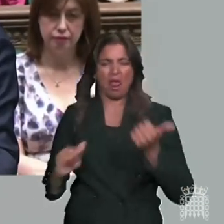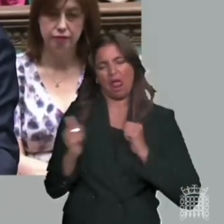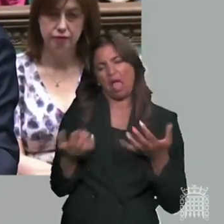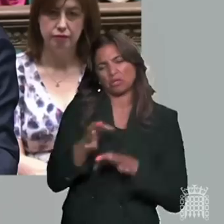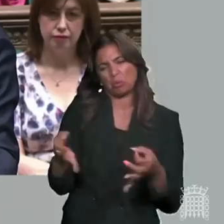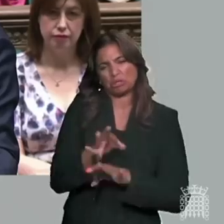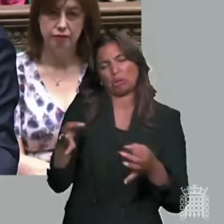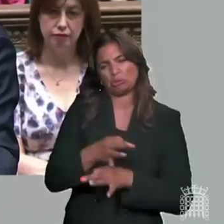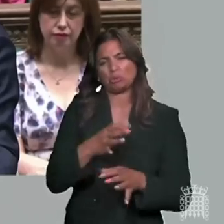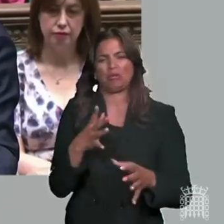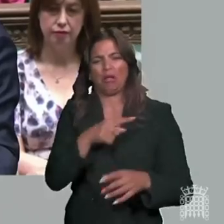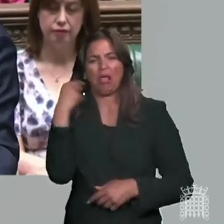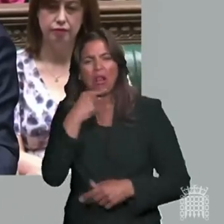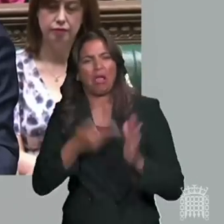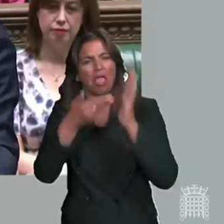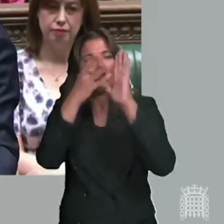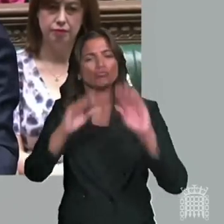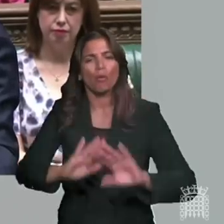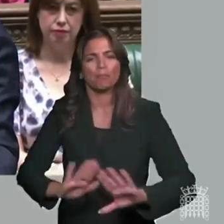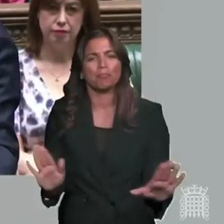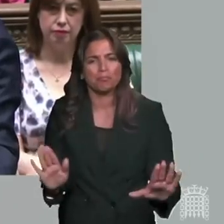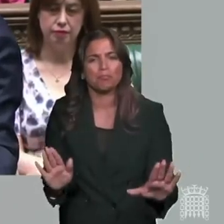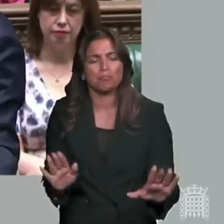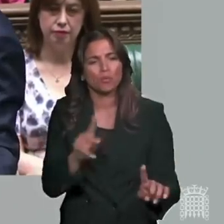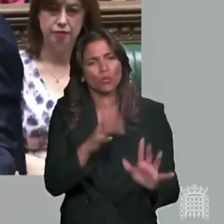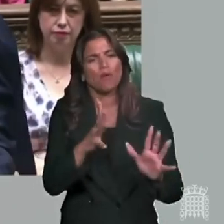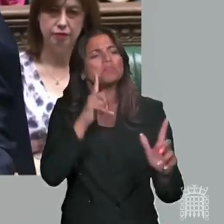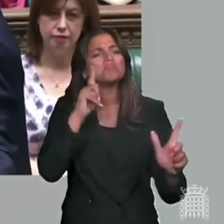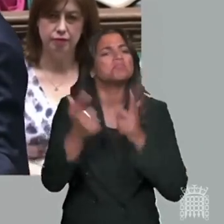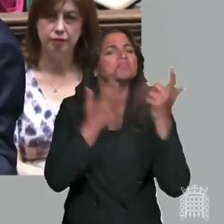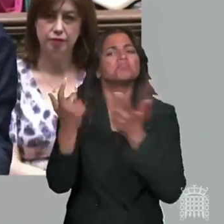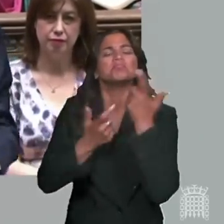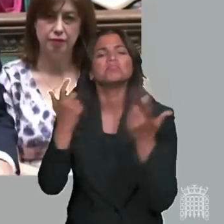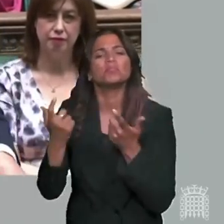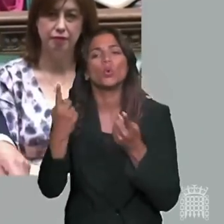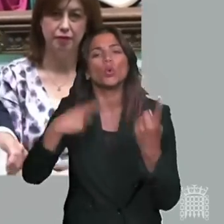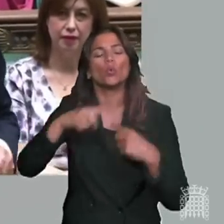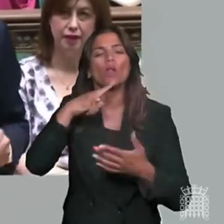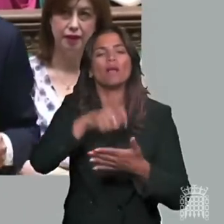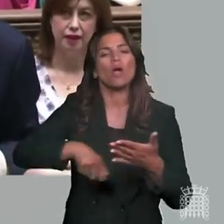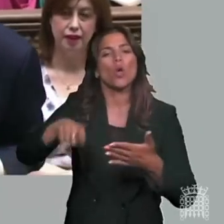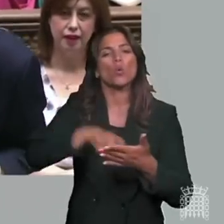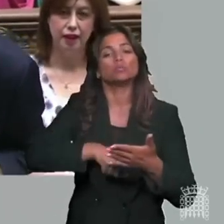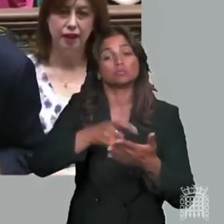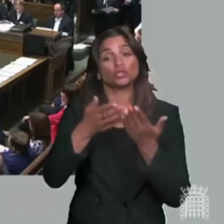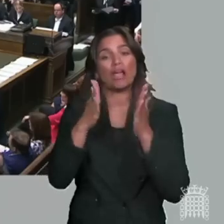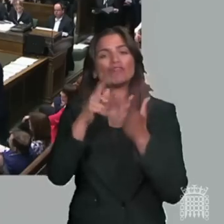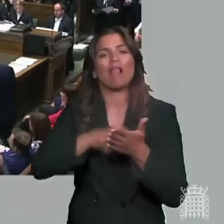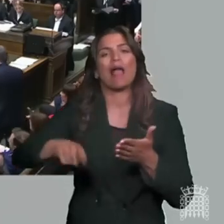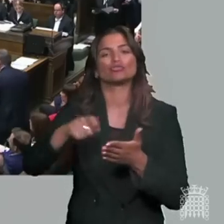Tory chaos, see if he can finally find somebody, anybody, anywhere, to vote for him and call a general election